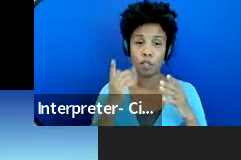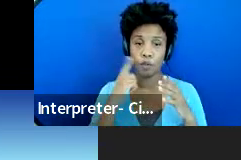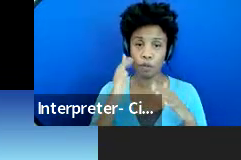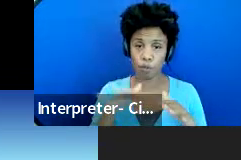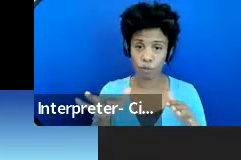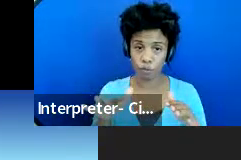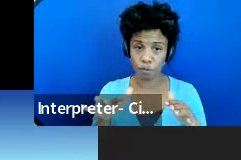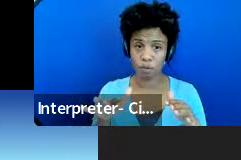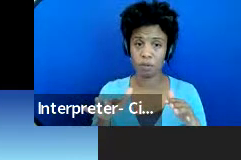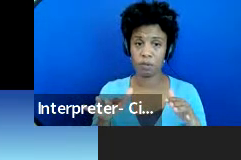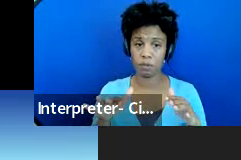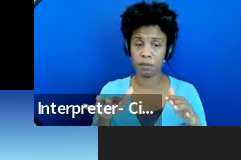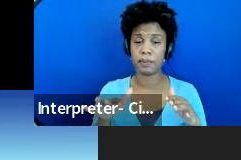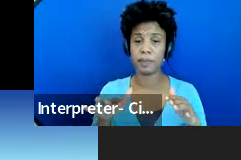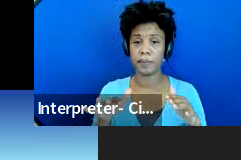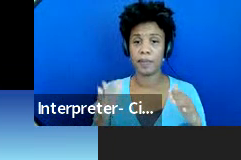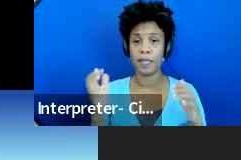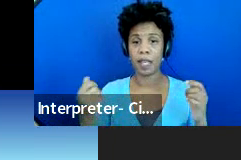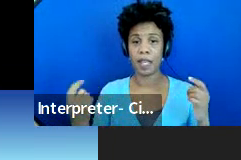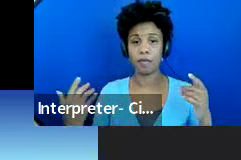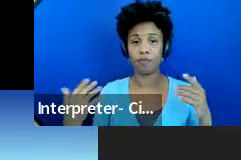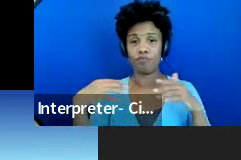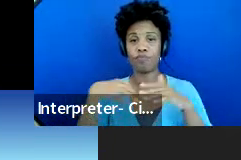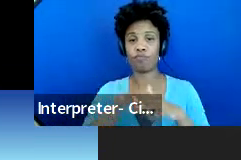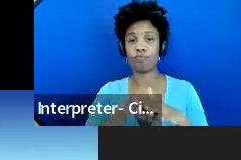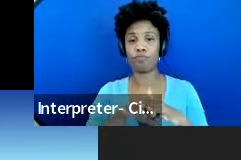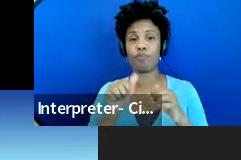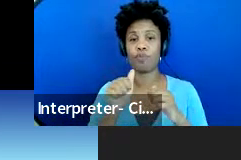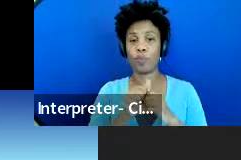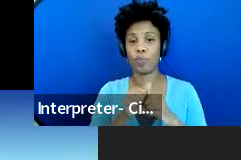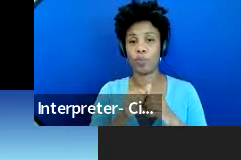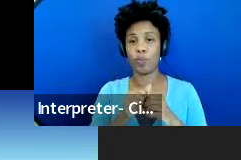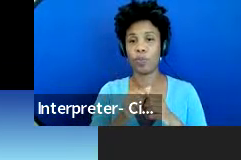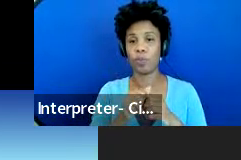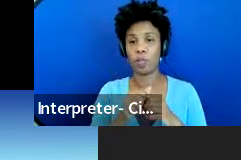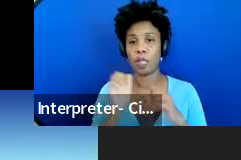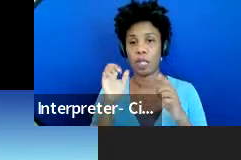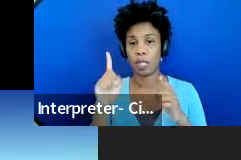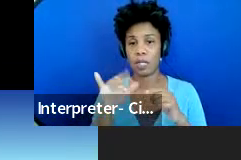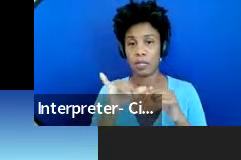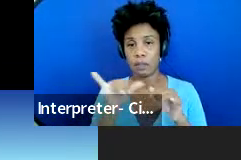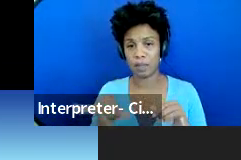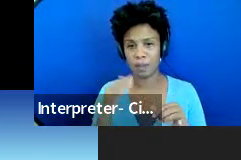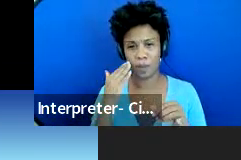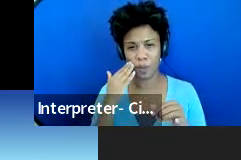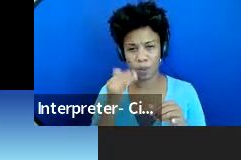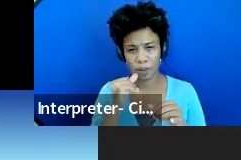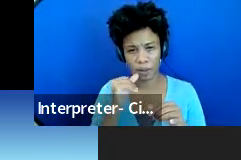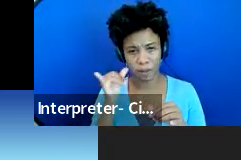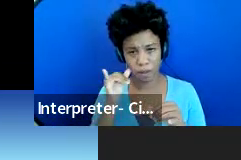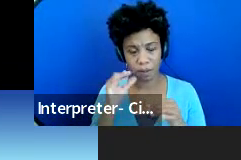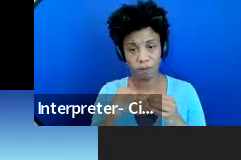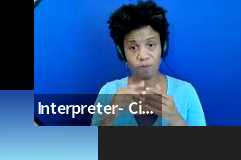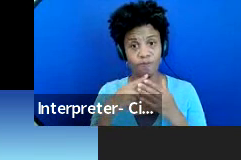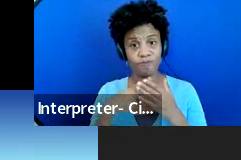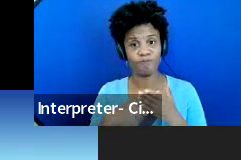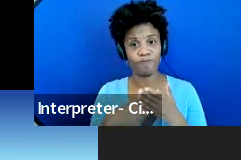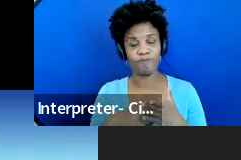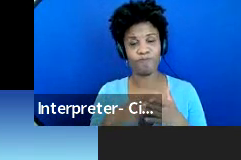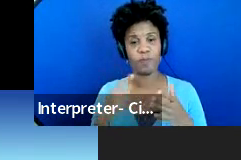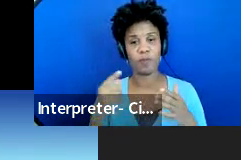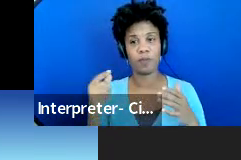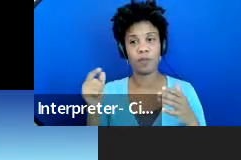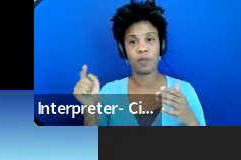be aligned with the traditional educational system in Jamaica. And I know we spoke at length about this yesterday, about